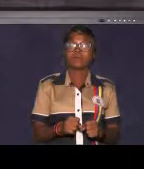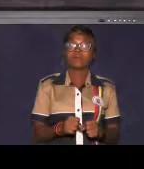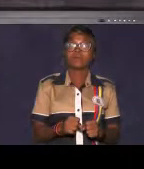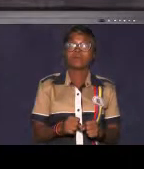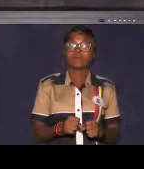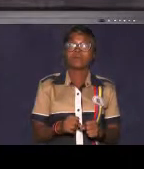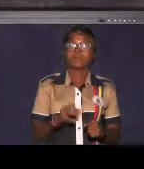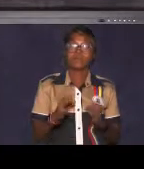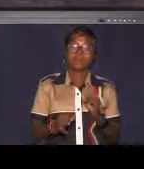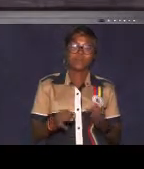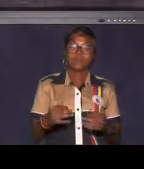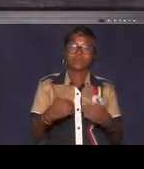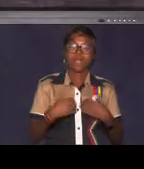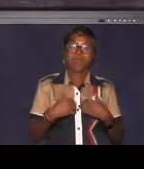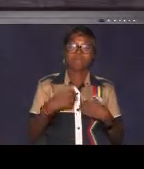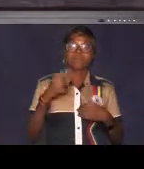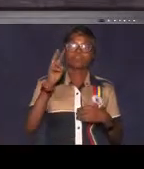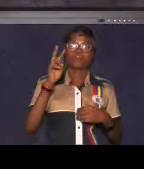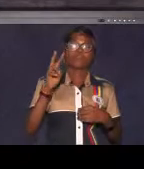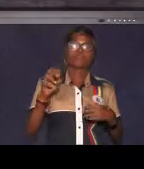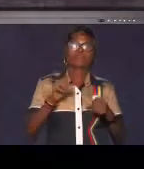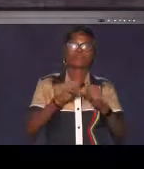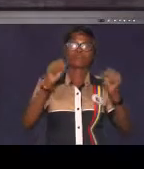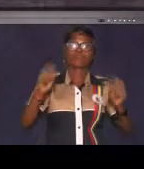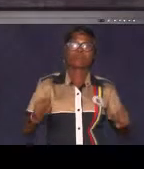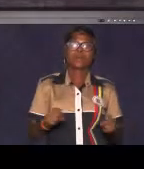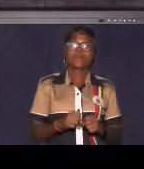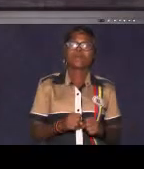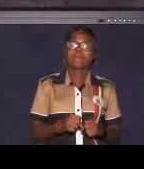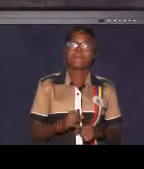here. If you have 2 squares like this,